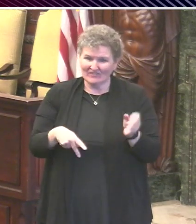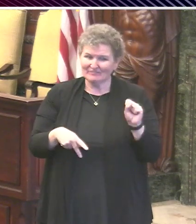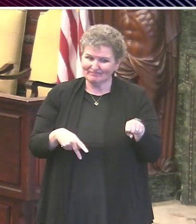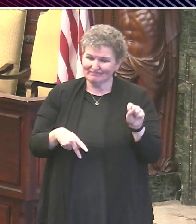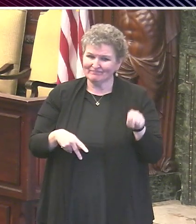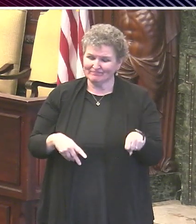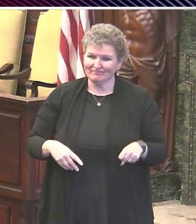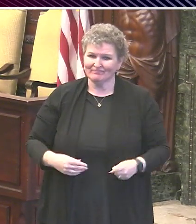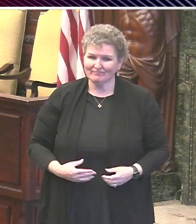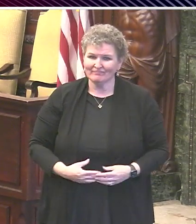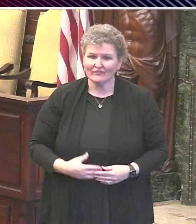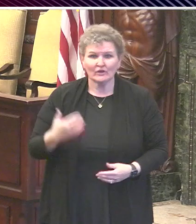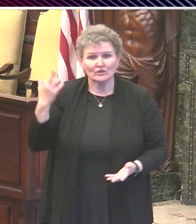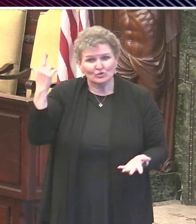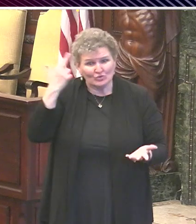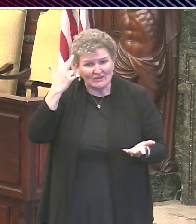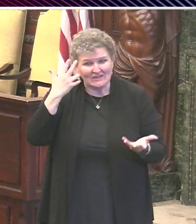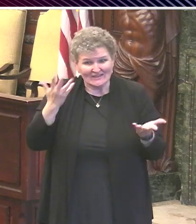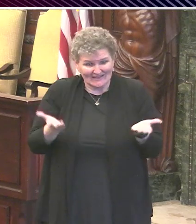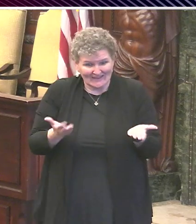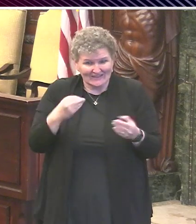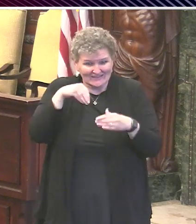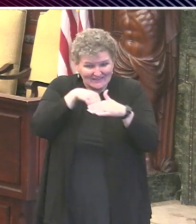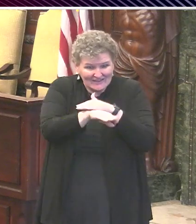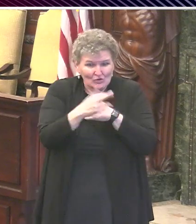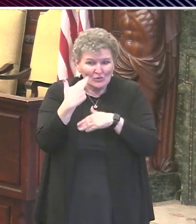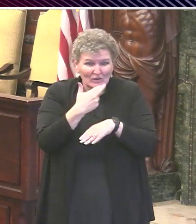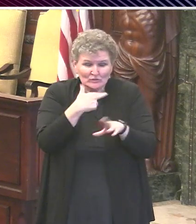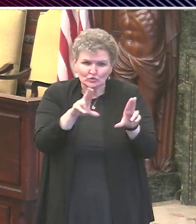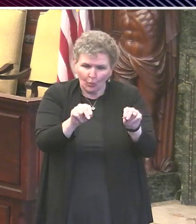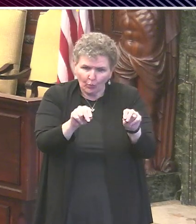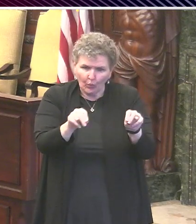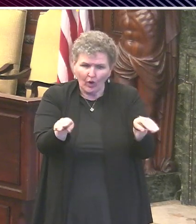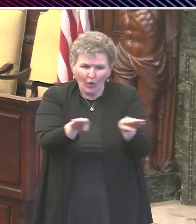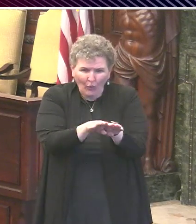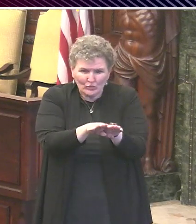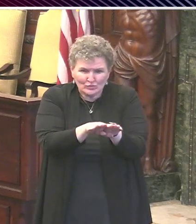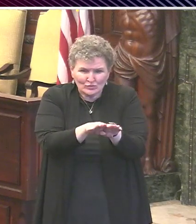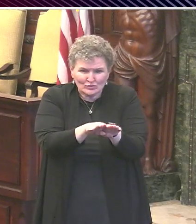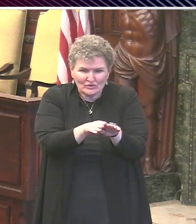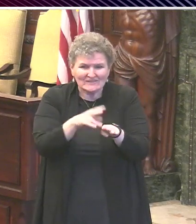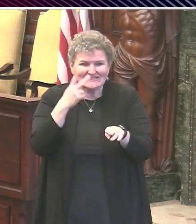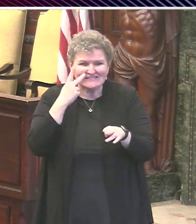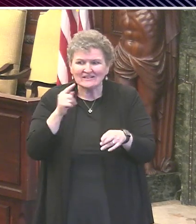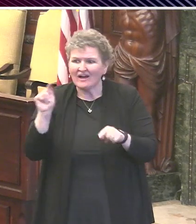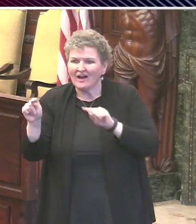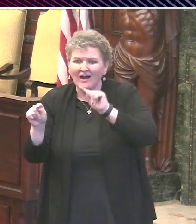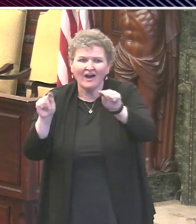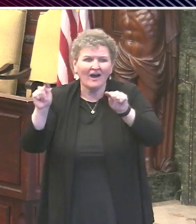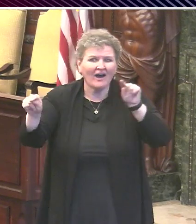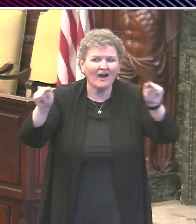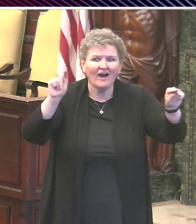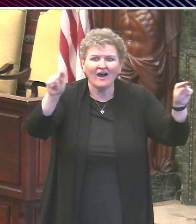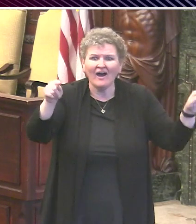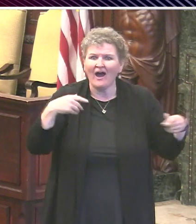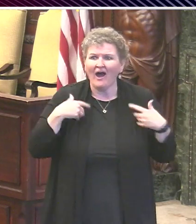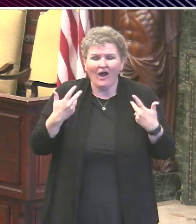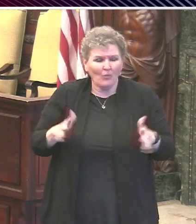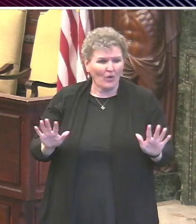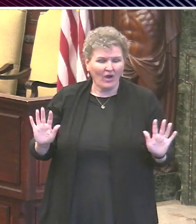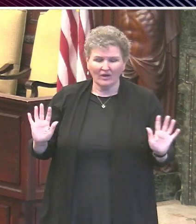to open up with indoor dining, for example, a few weeks ago. And so that they have a model that is similar to that. All models are just